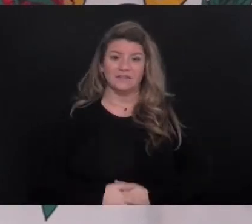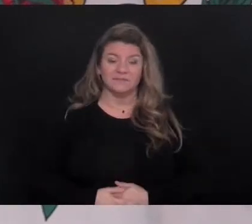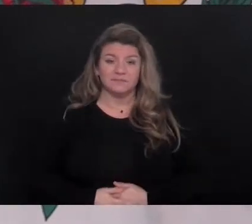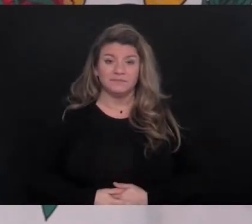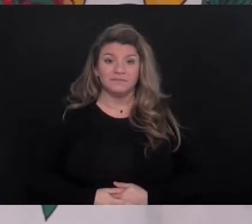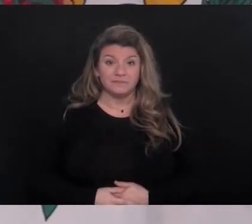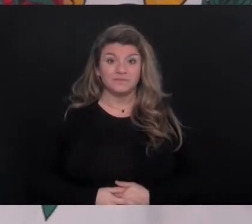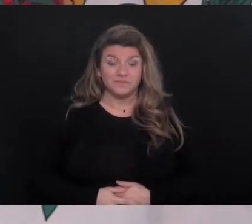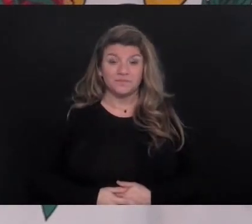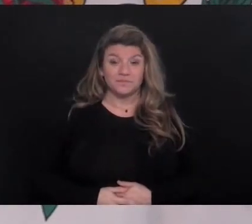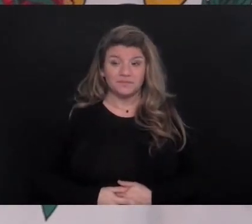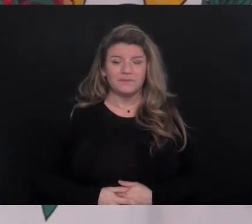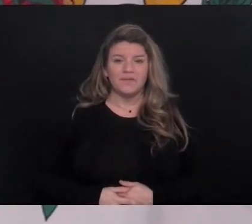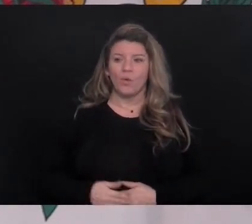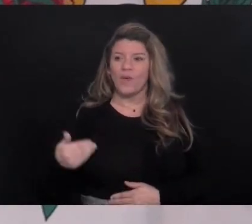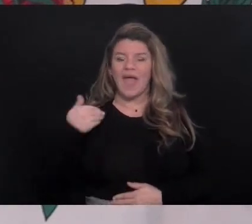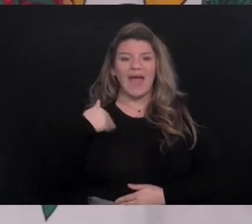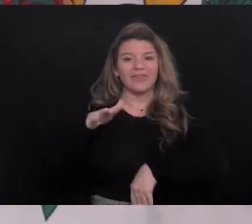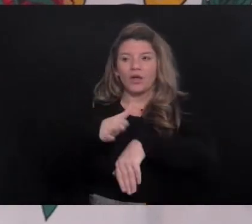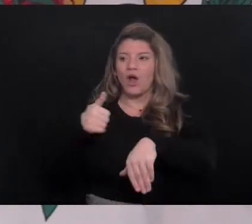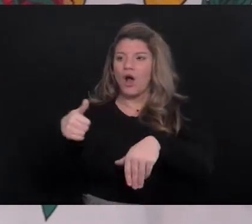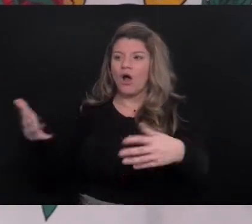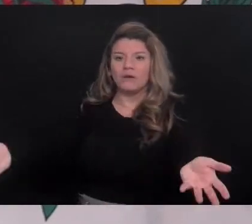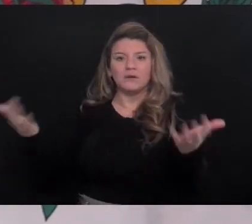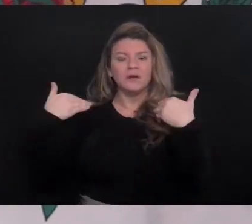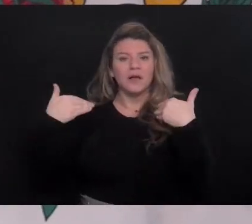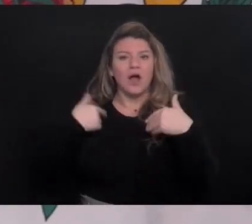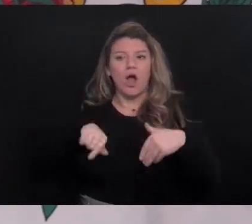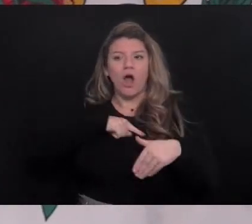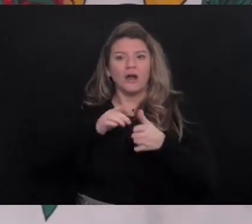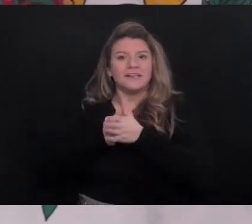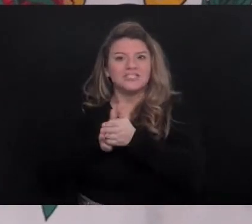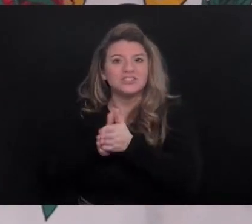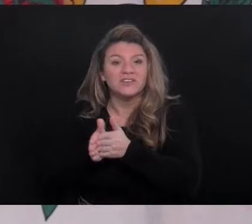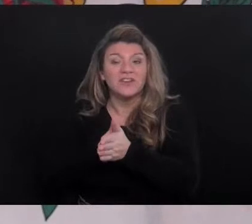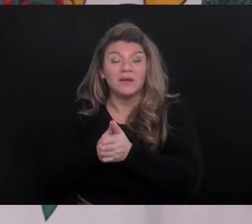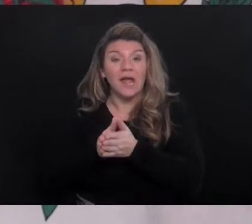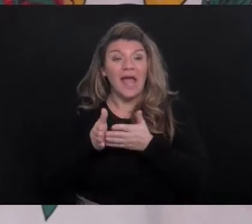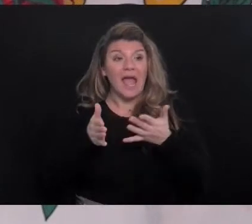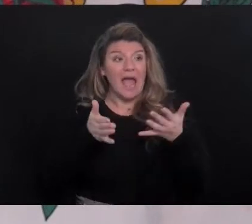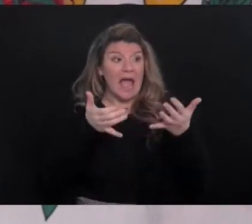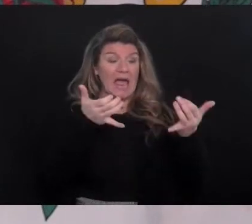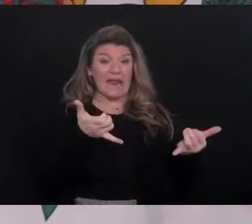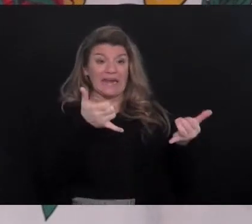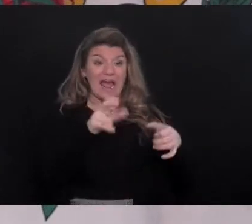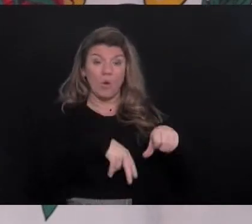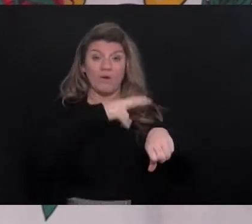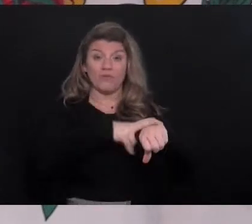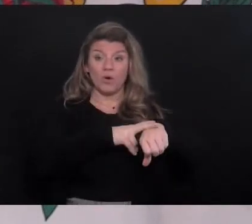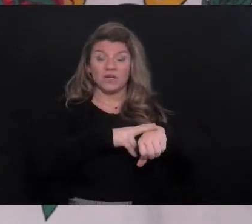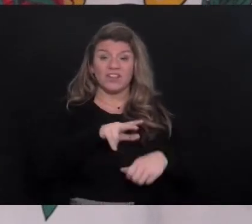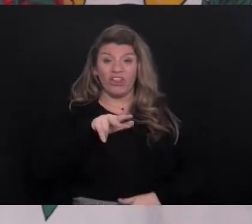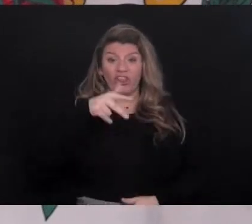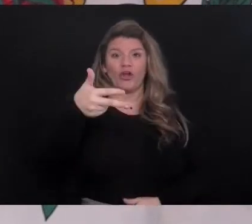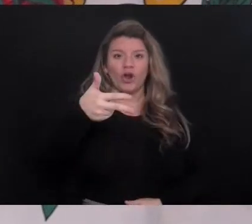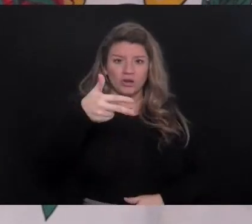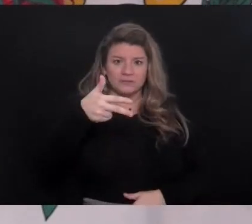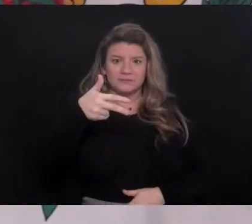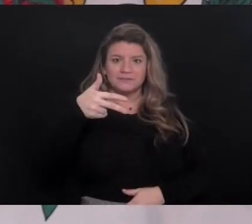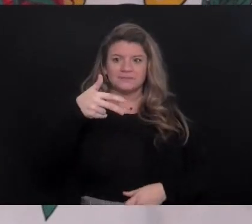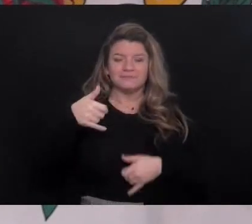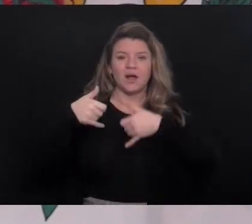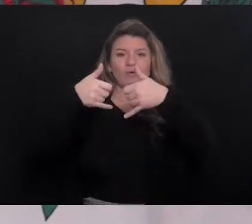we had the Call to Arms initiative. And now, of course, we're in the third round of Do It for Baby